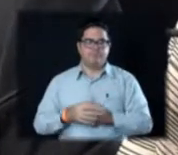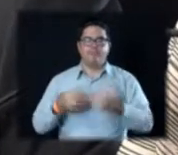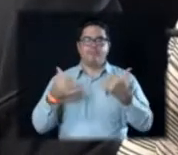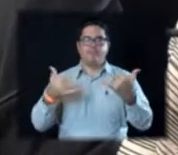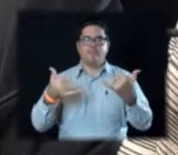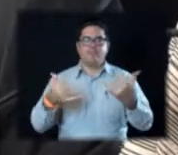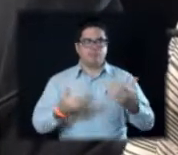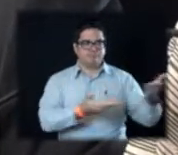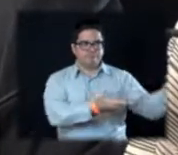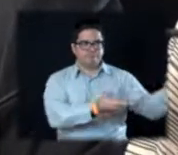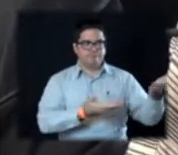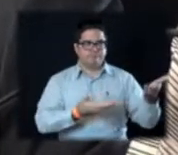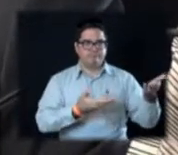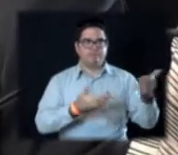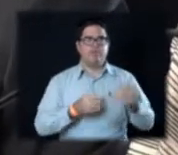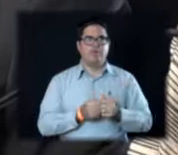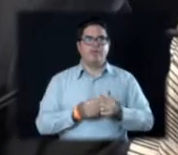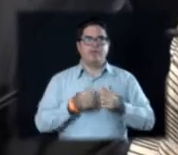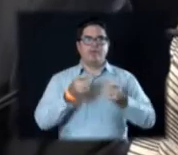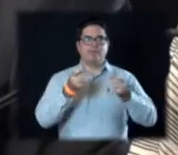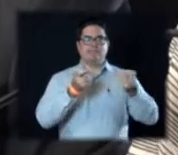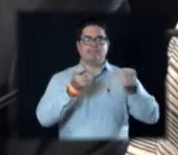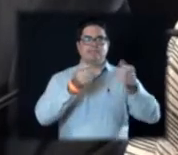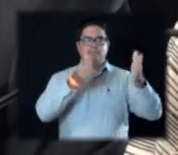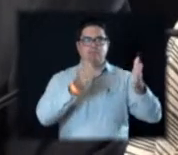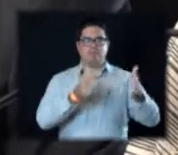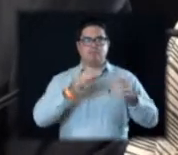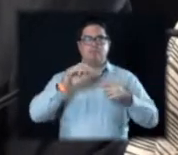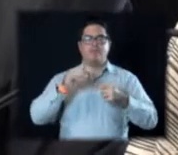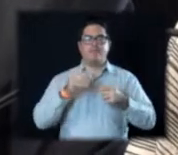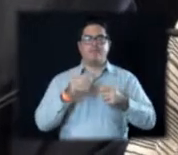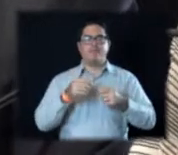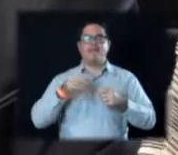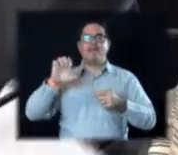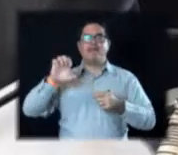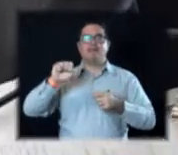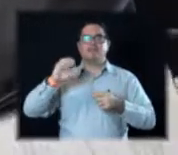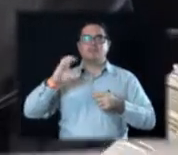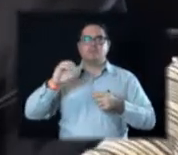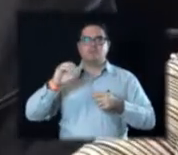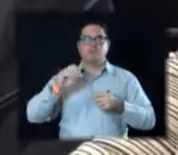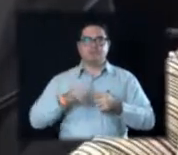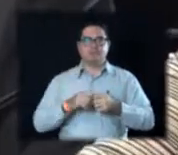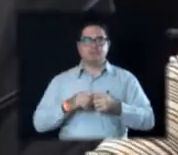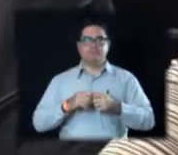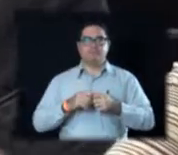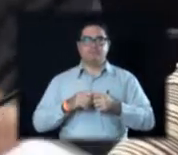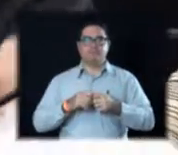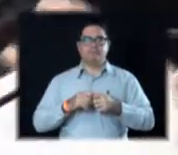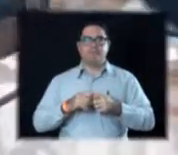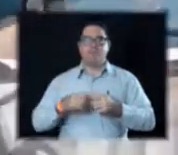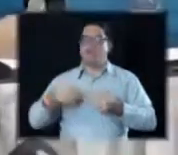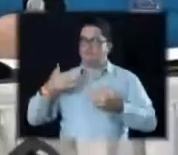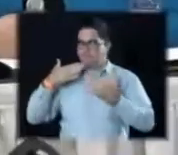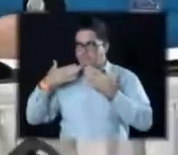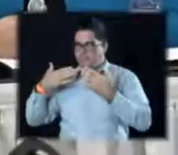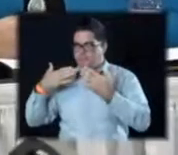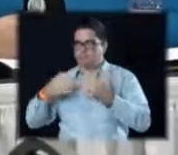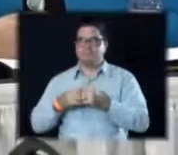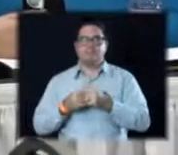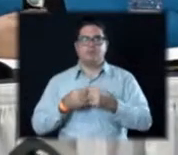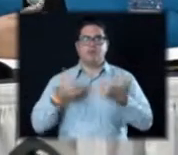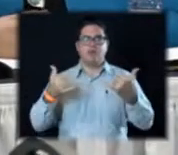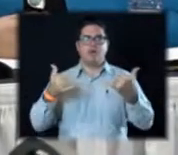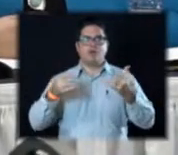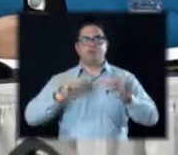executive director, Mr. Esco. Thank you, Mr. Chairman. Since the board's inception, it is made clear to the